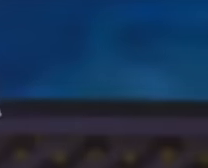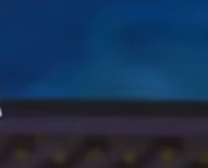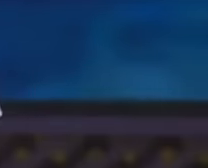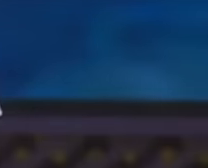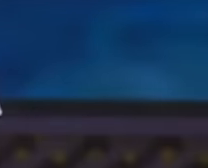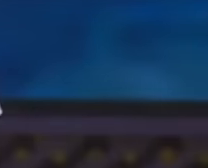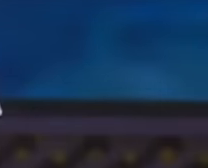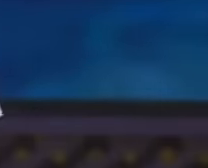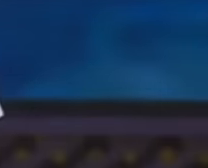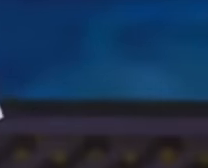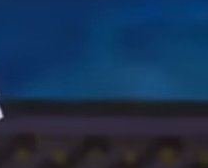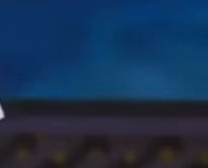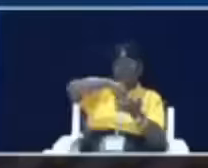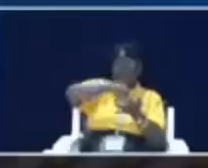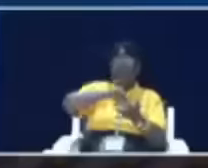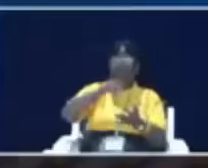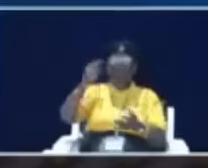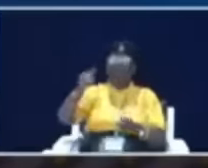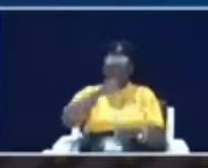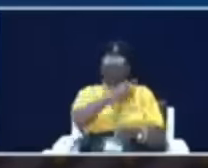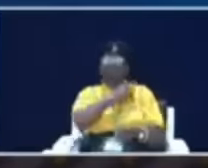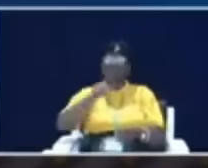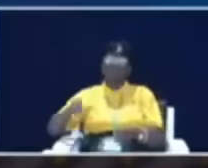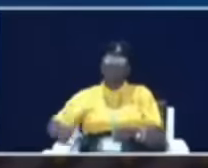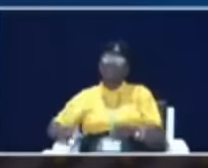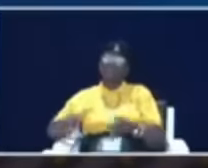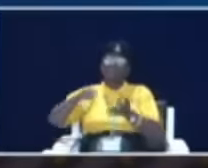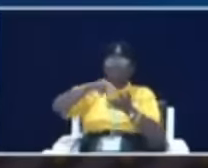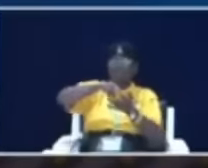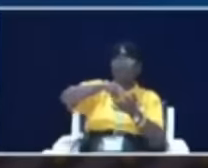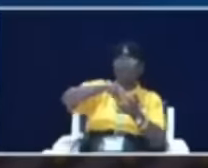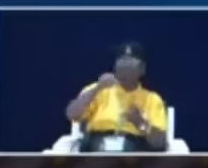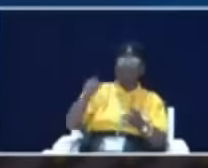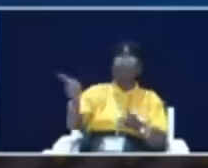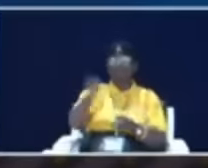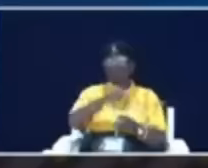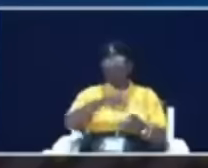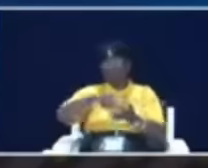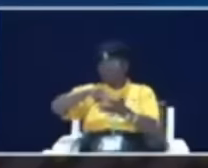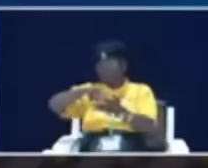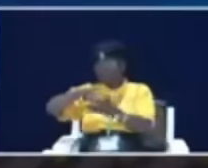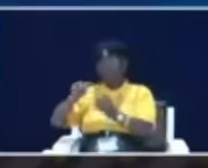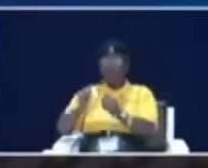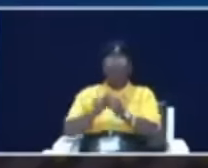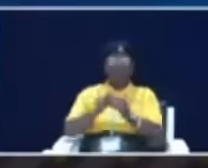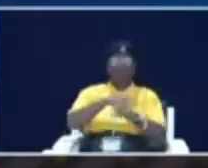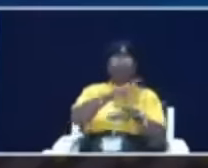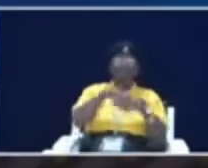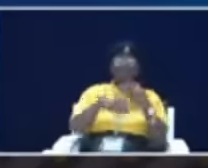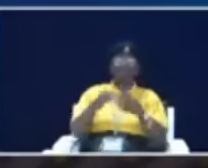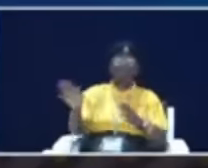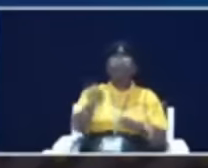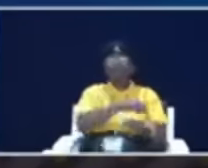by dancing the David's dance. You dance with all your might. You jump,